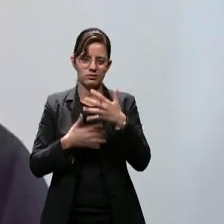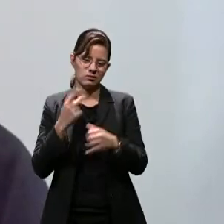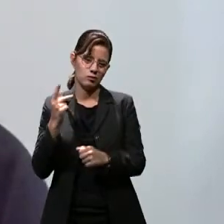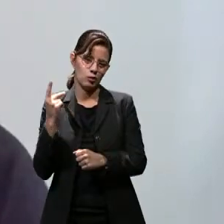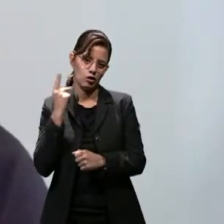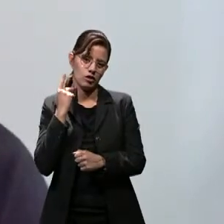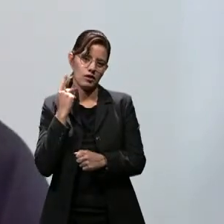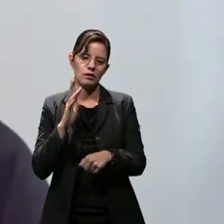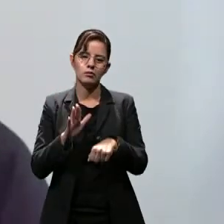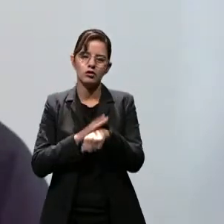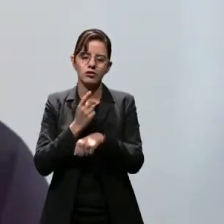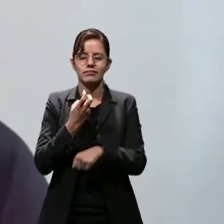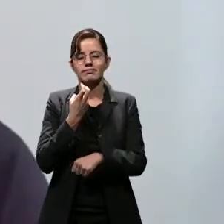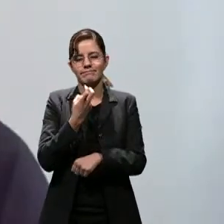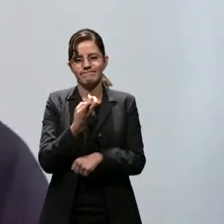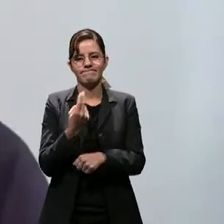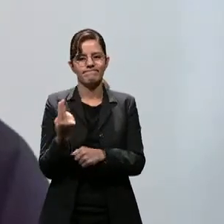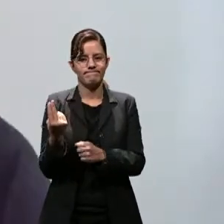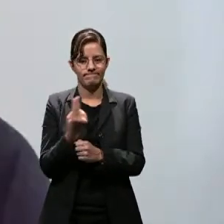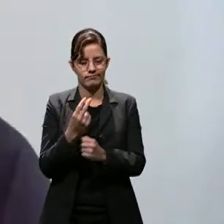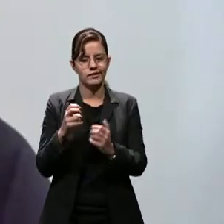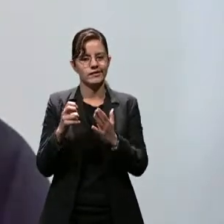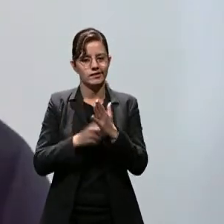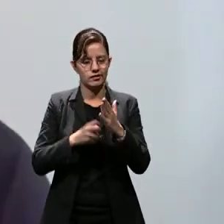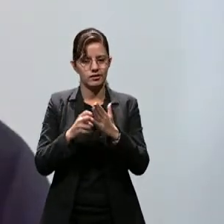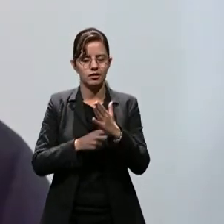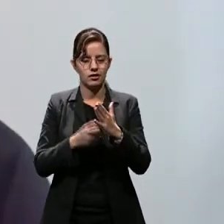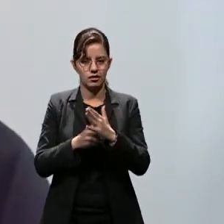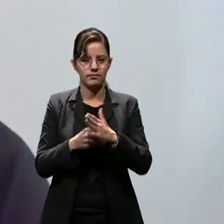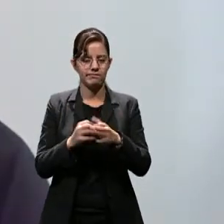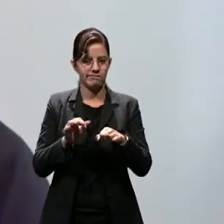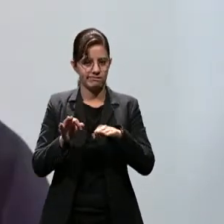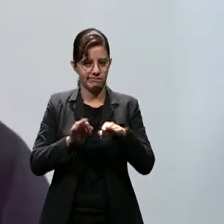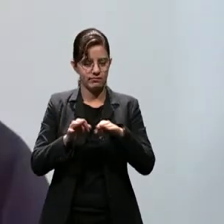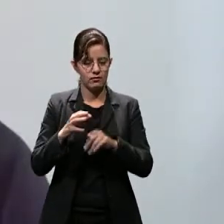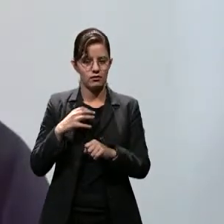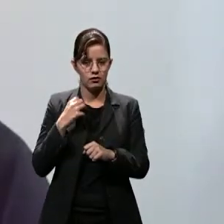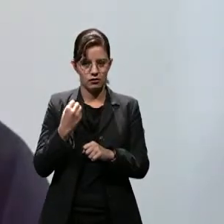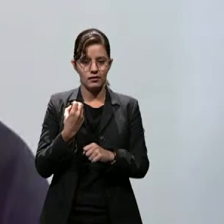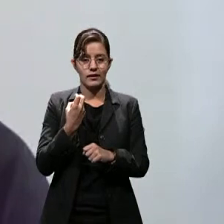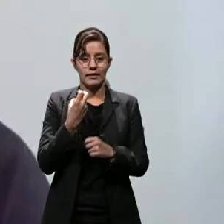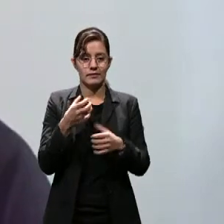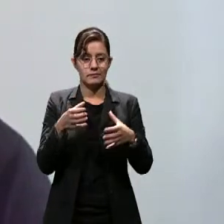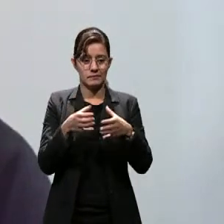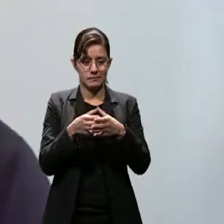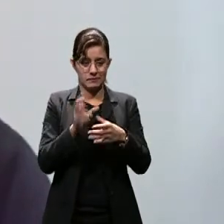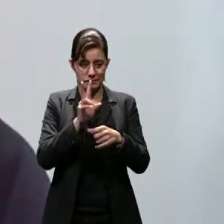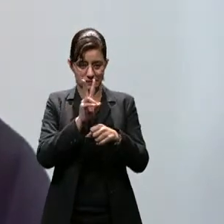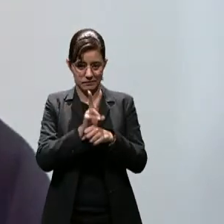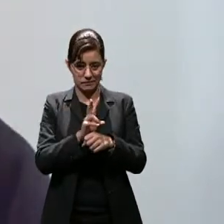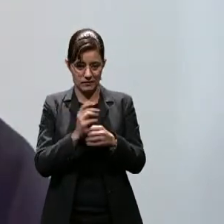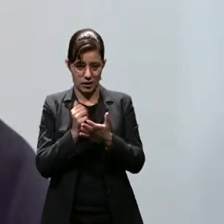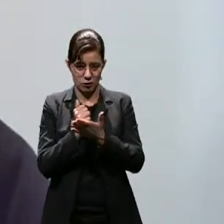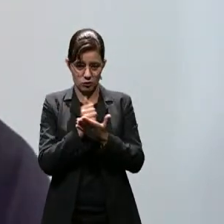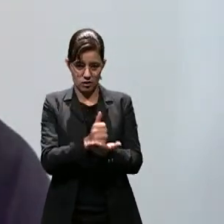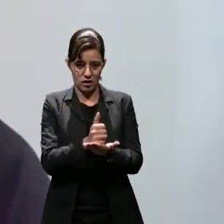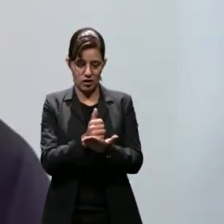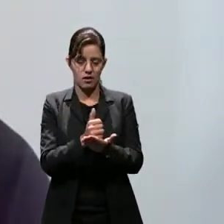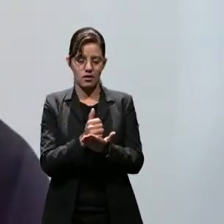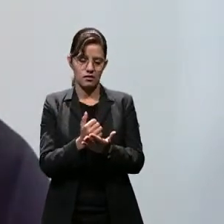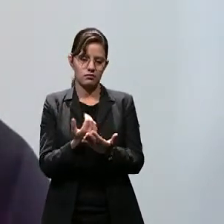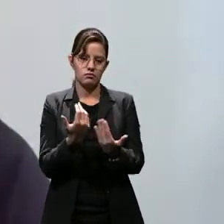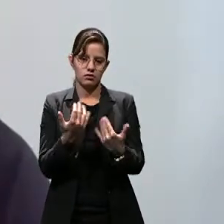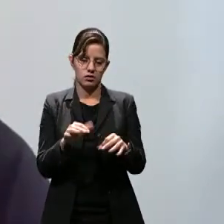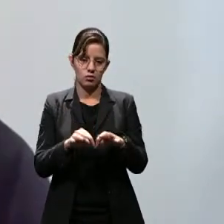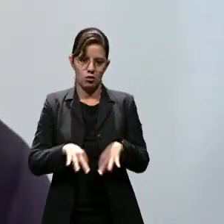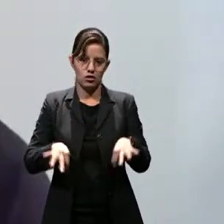because it's another condition that we have to work on. So missions have also offered a very